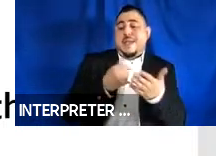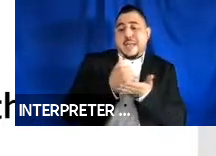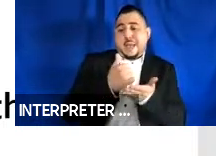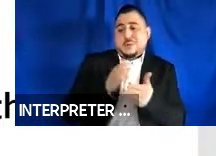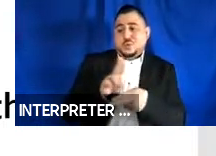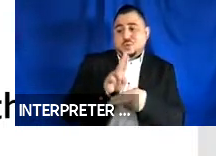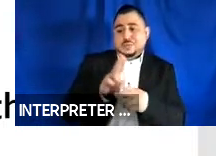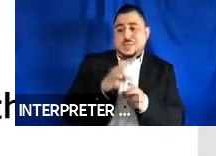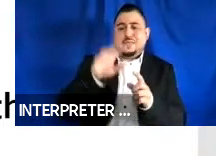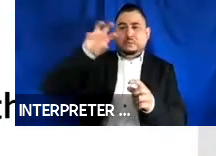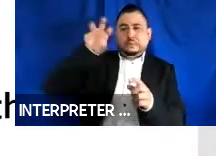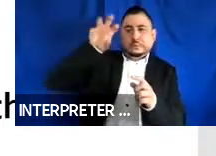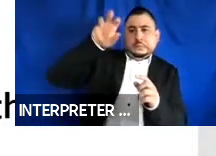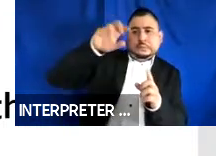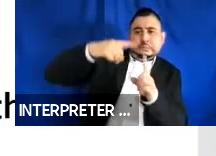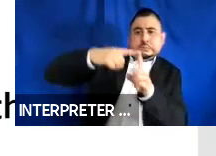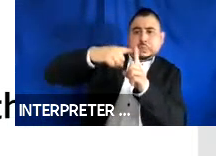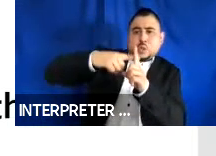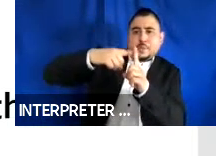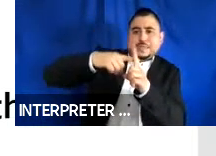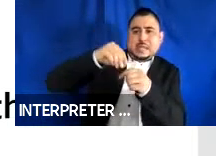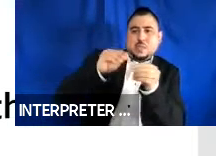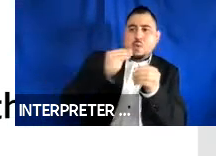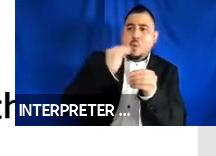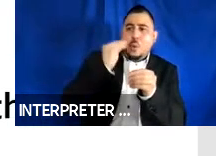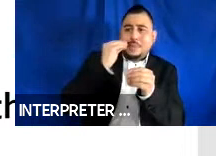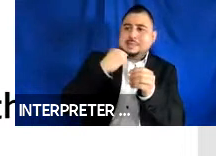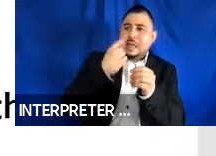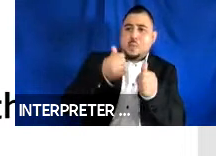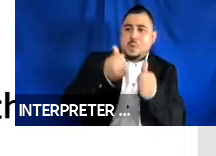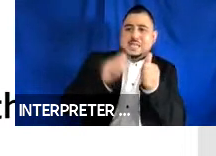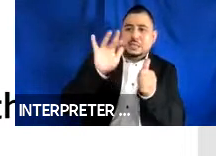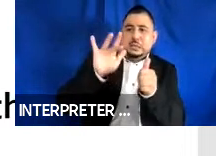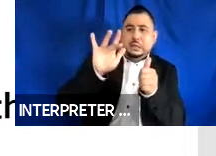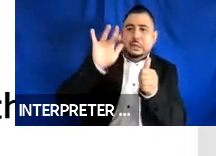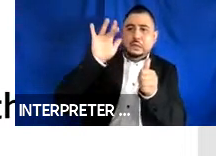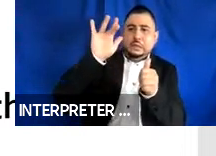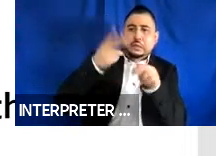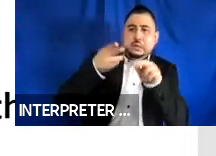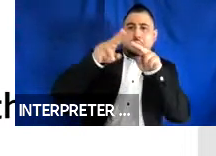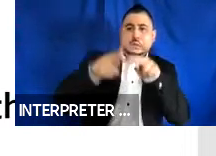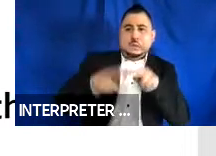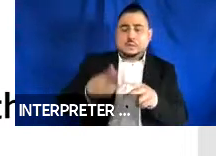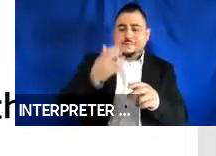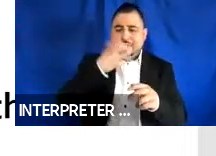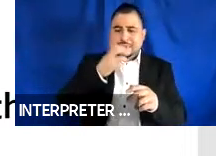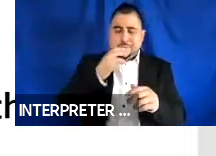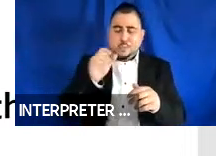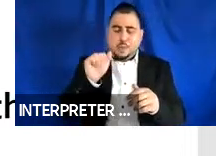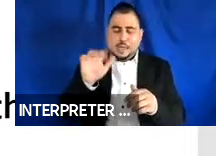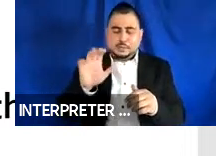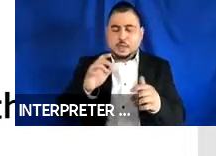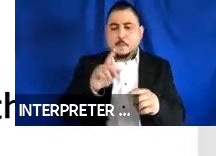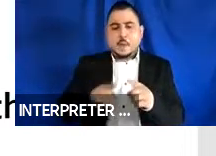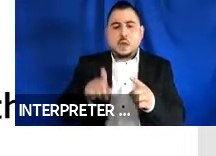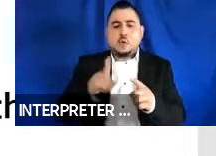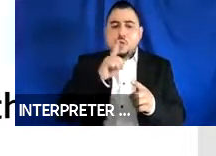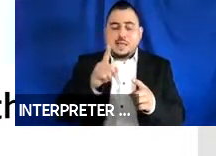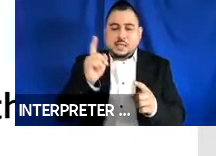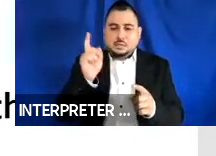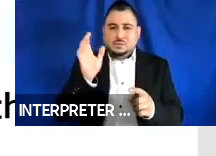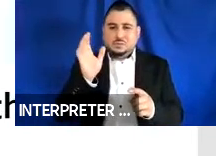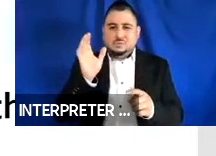thermostat in his home and tell him what each button is for. So this interaction, it's rare, but it does